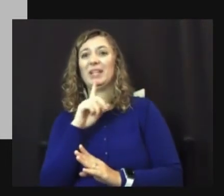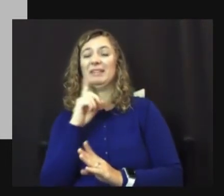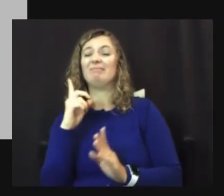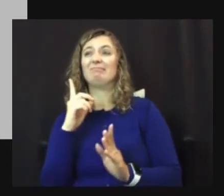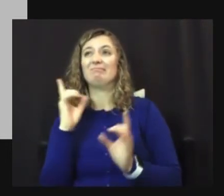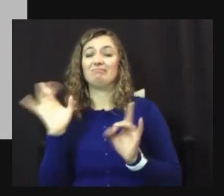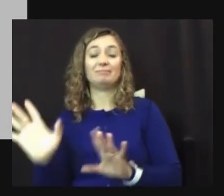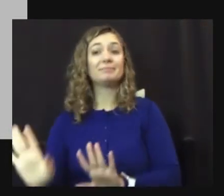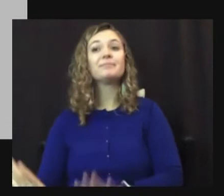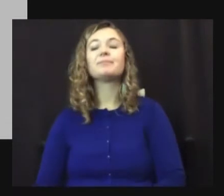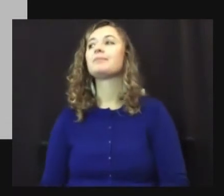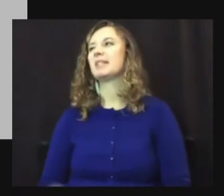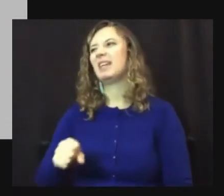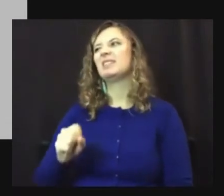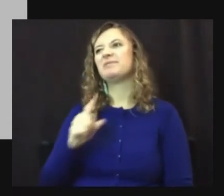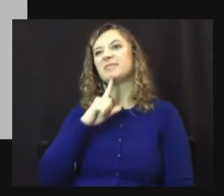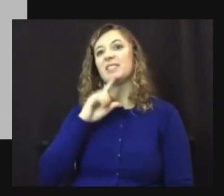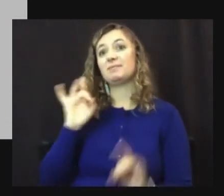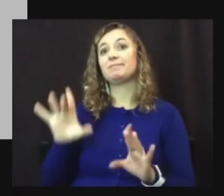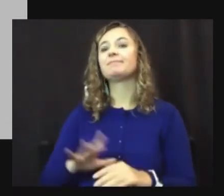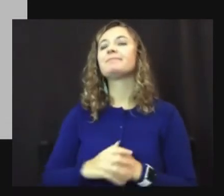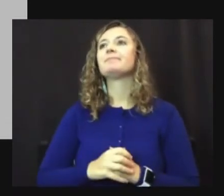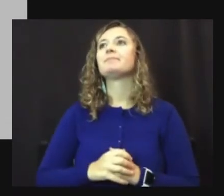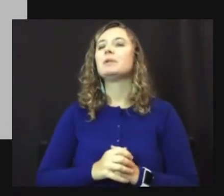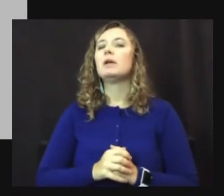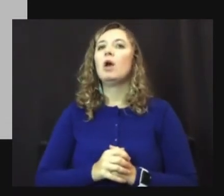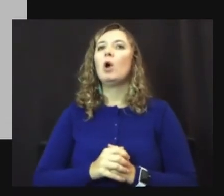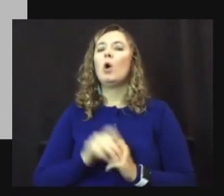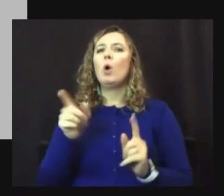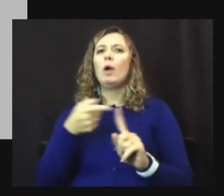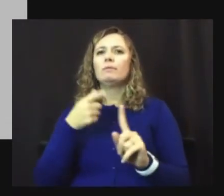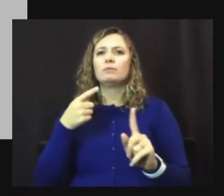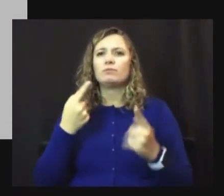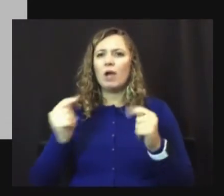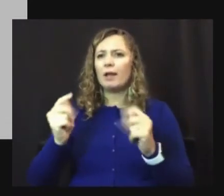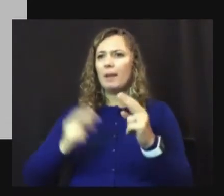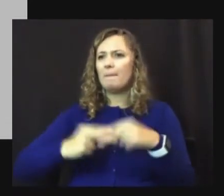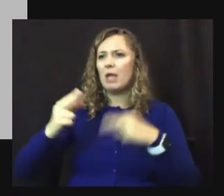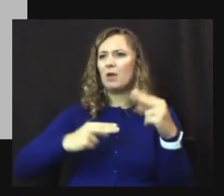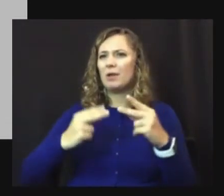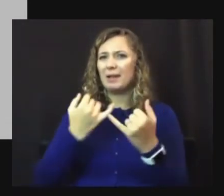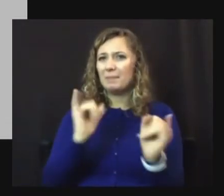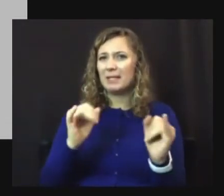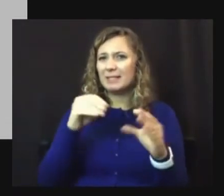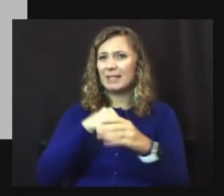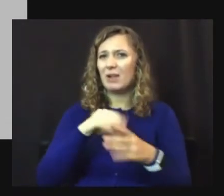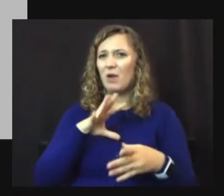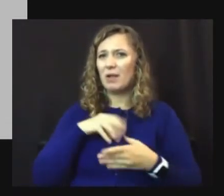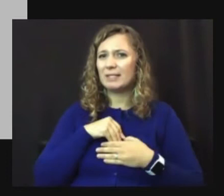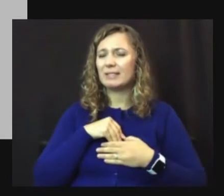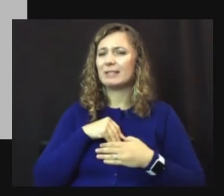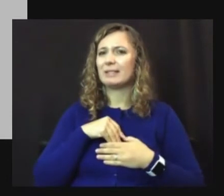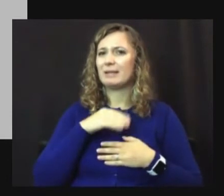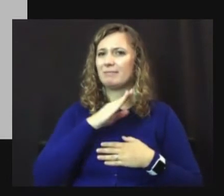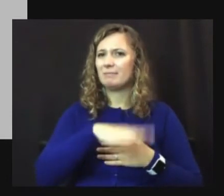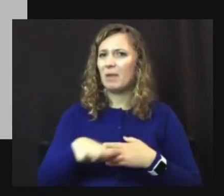when you try to build independence in an autistic child, what are you really doing to them? You're telling them